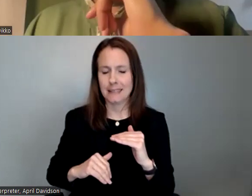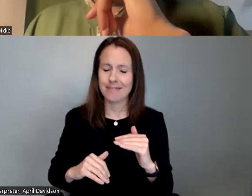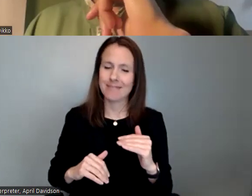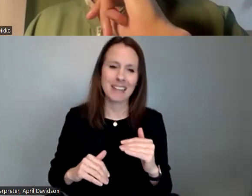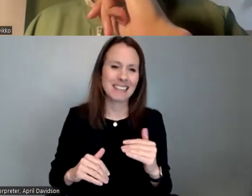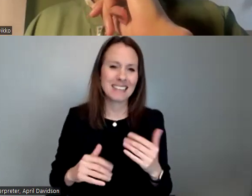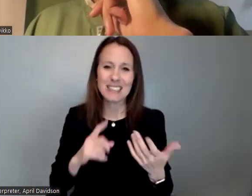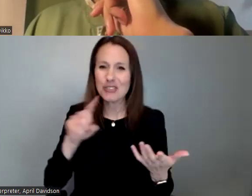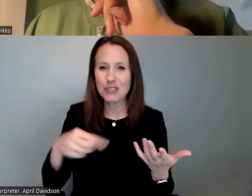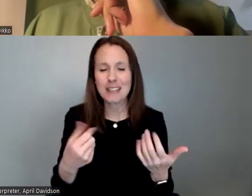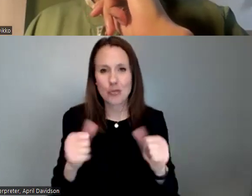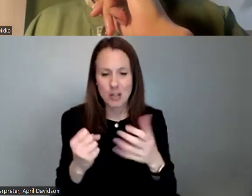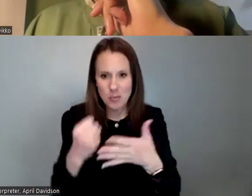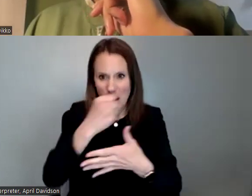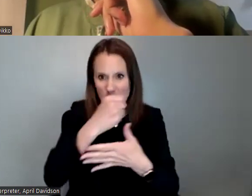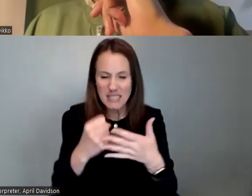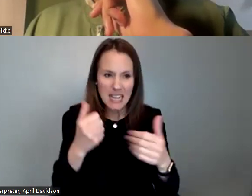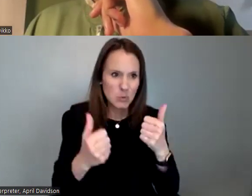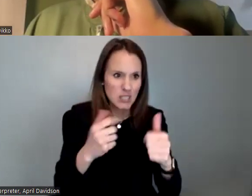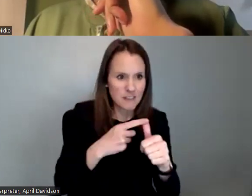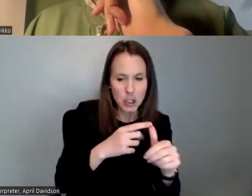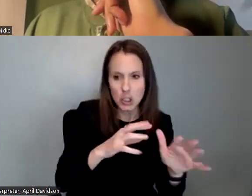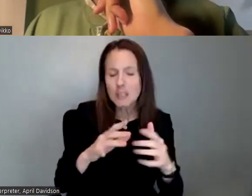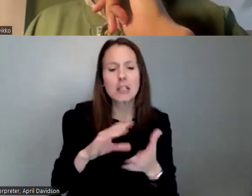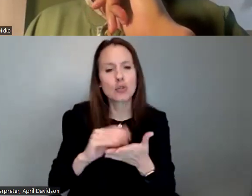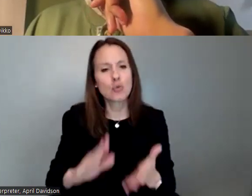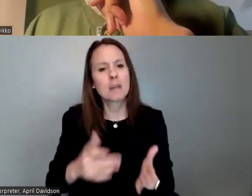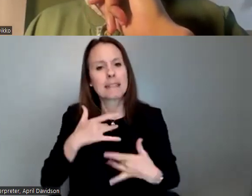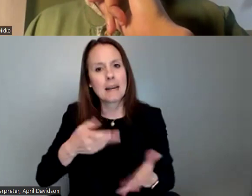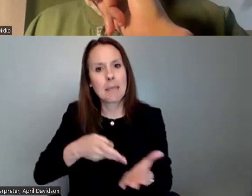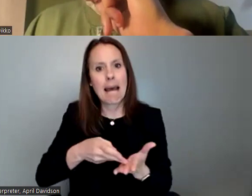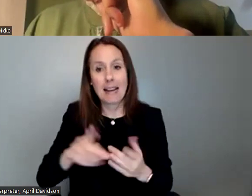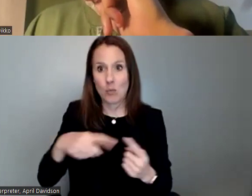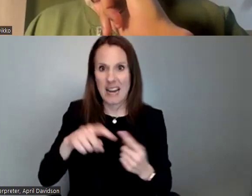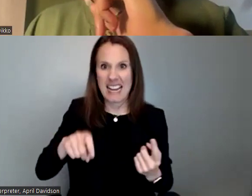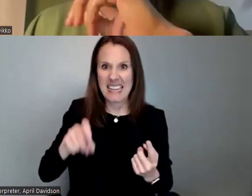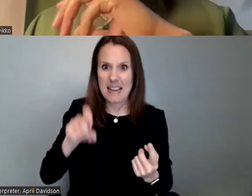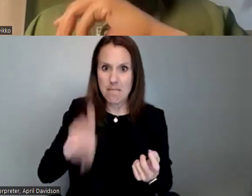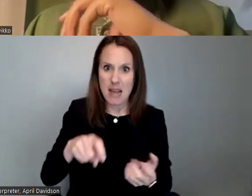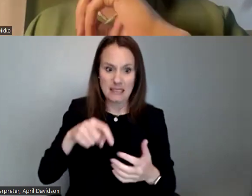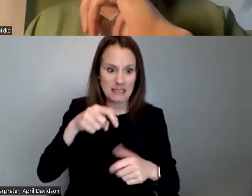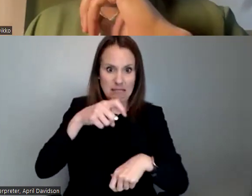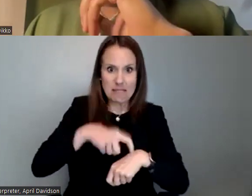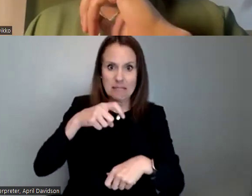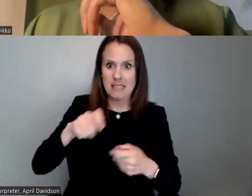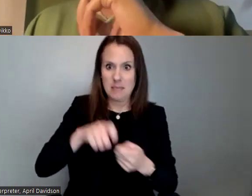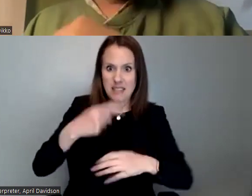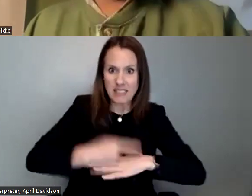juggle of prioritizing, and students are upfront with when they need this by, and you kind of create the timeline from